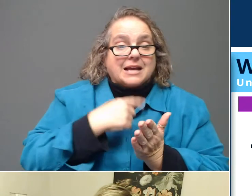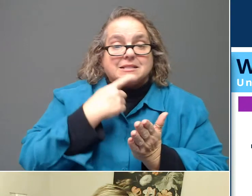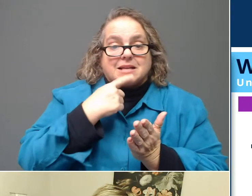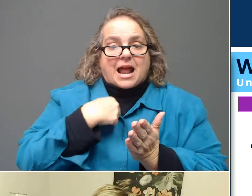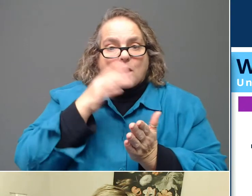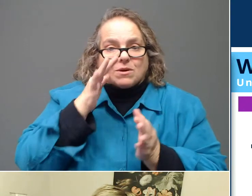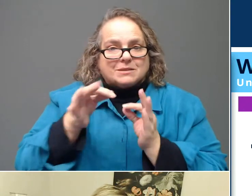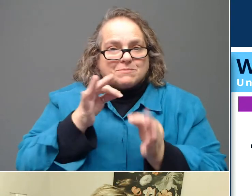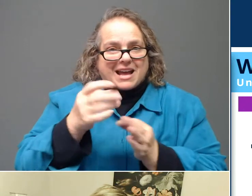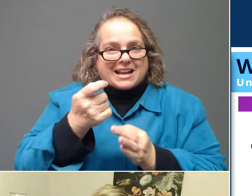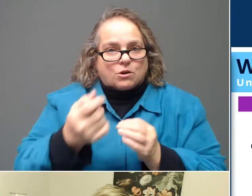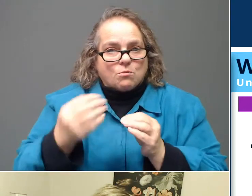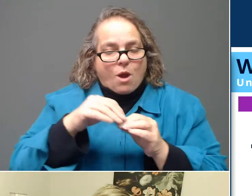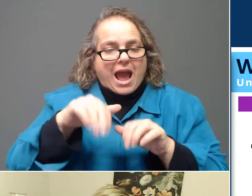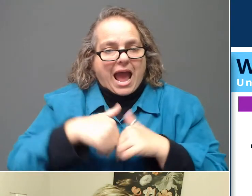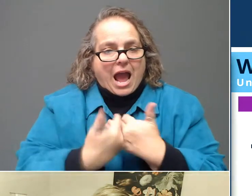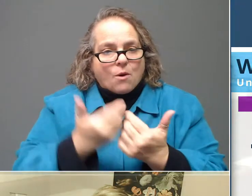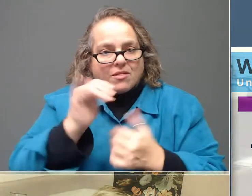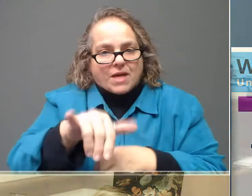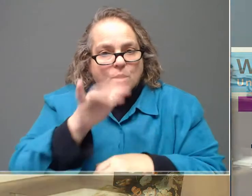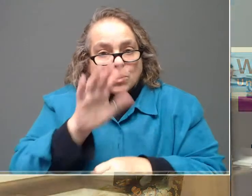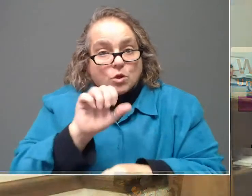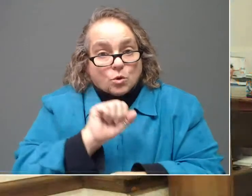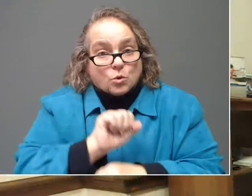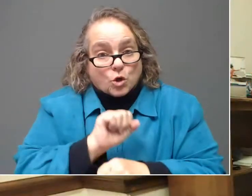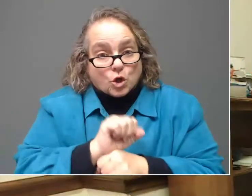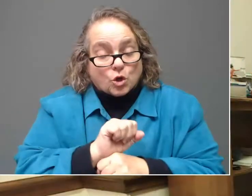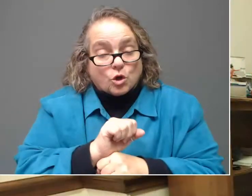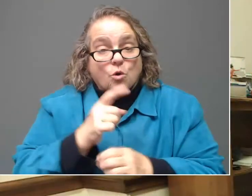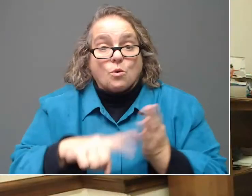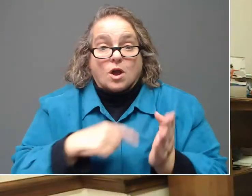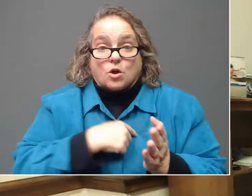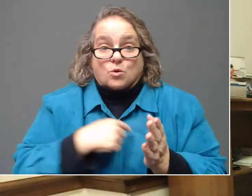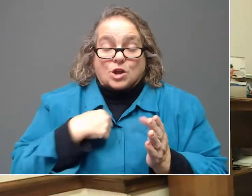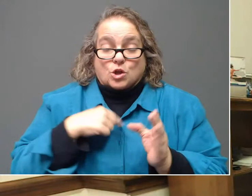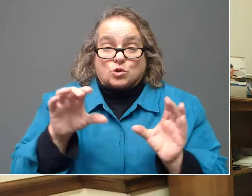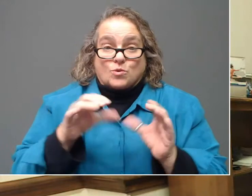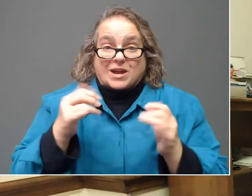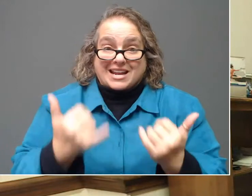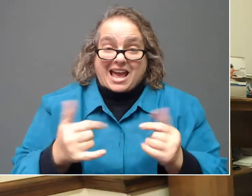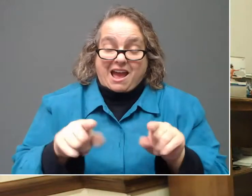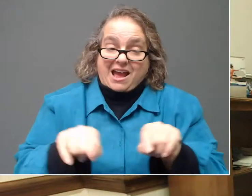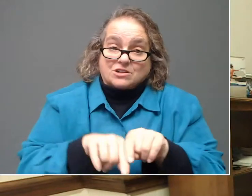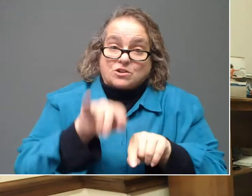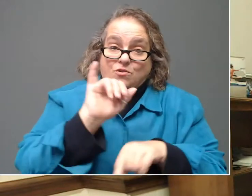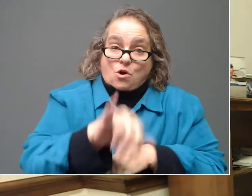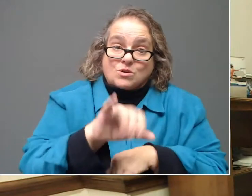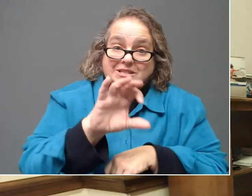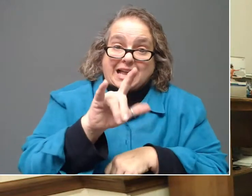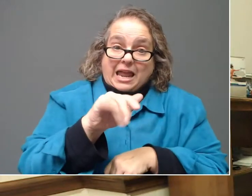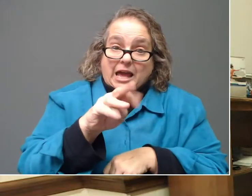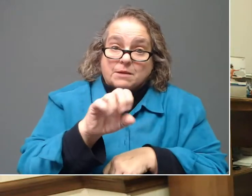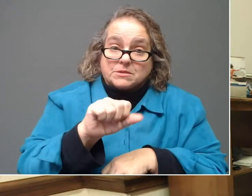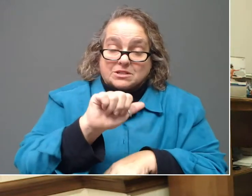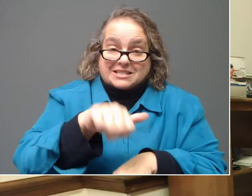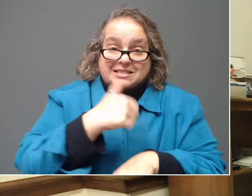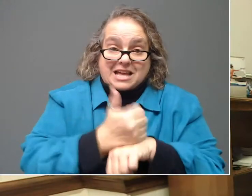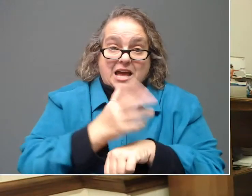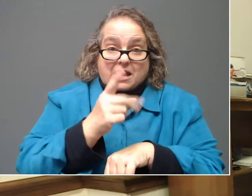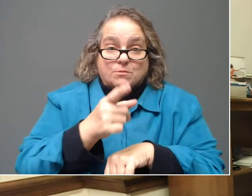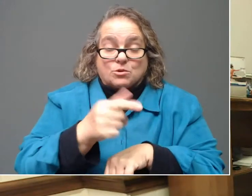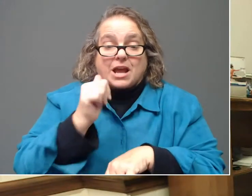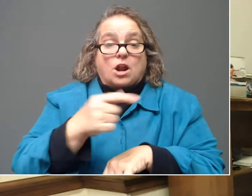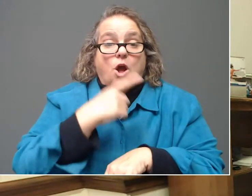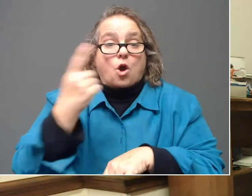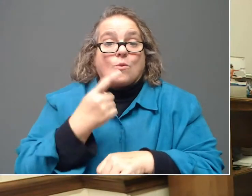to work. What we're doing now, as those claims are being set up, you can always request the last